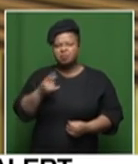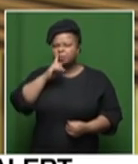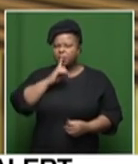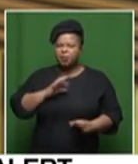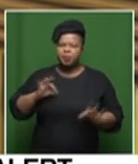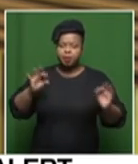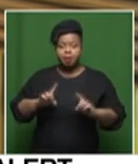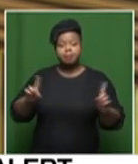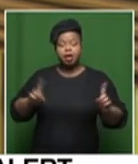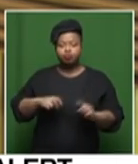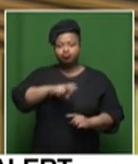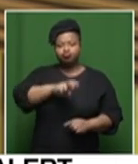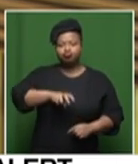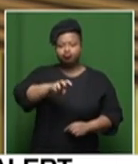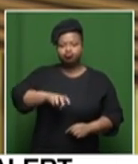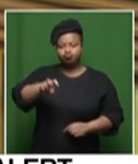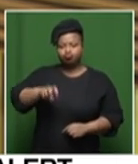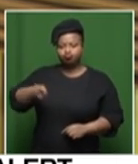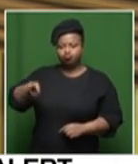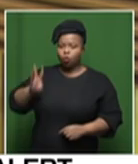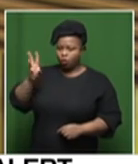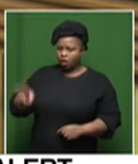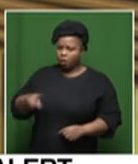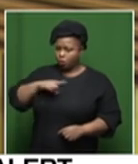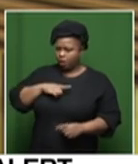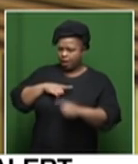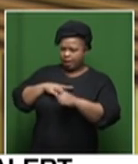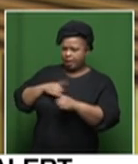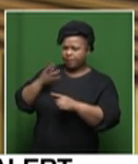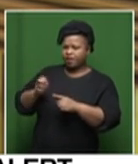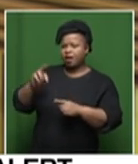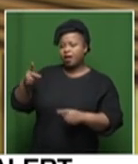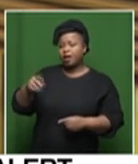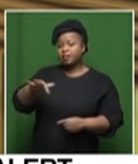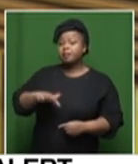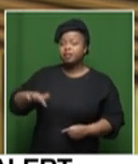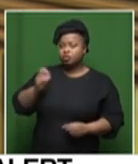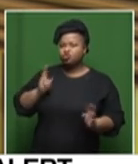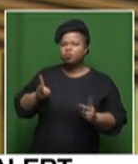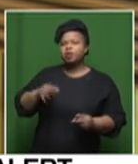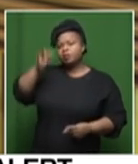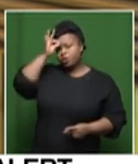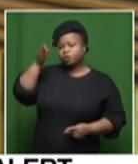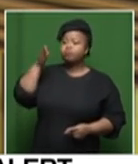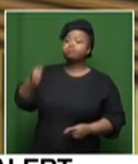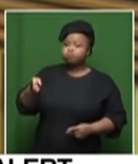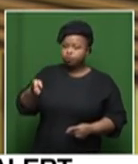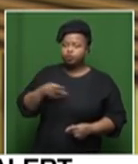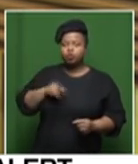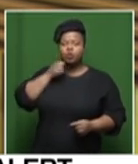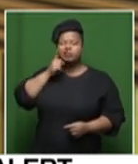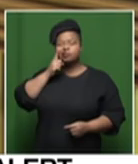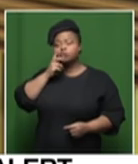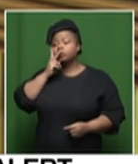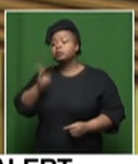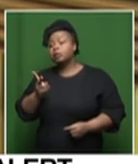but we will be moving around. We understand that there are certain places where police are usually stationed, and we will be going to those spots to